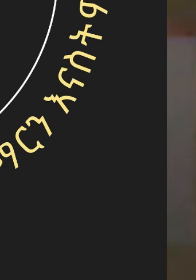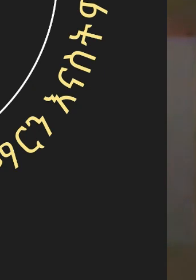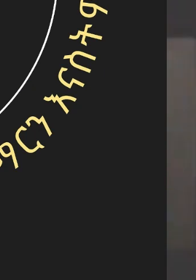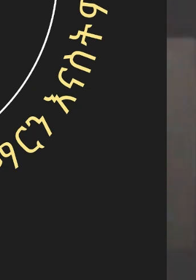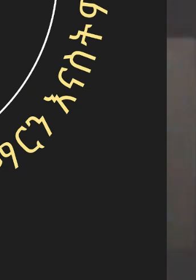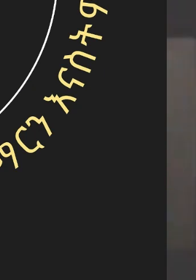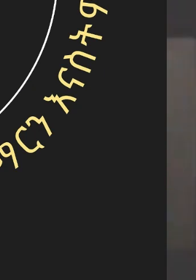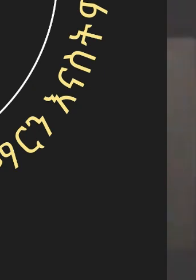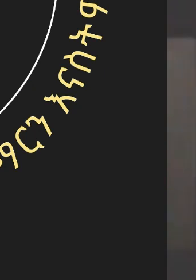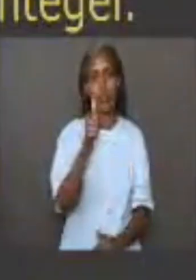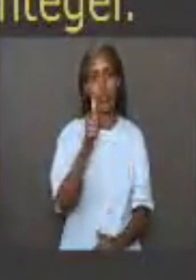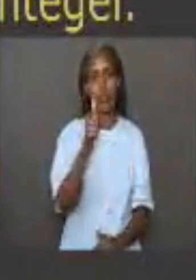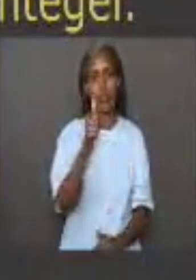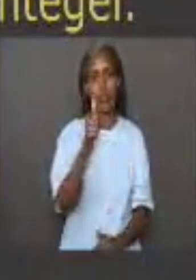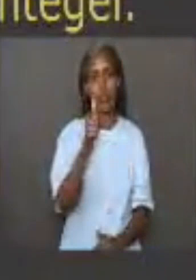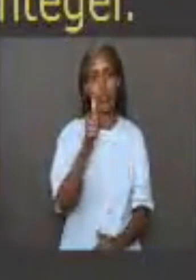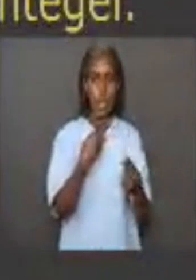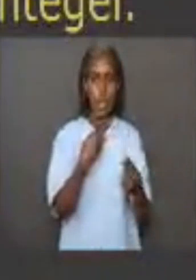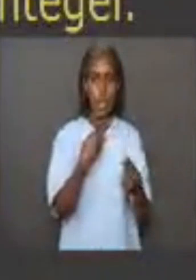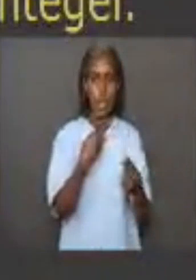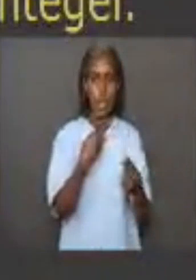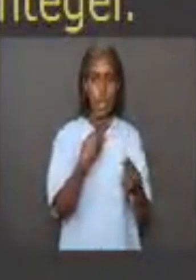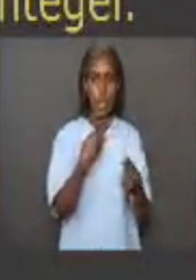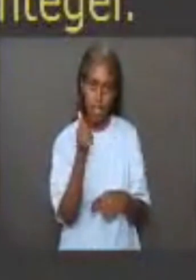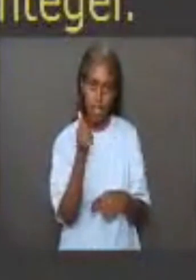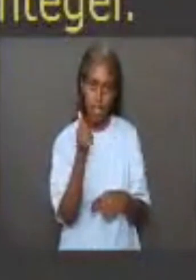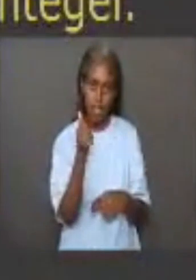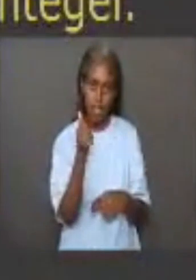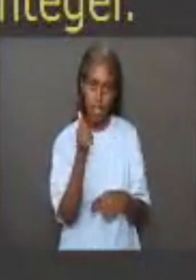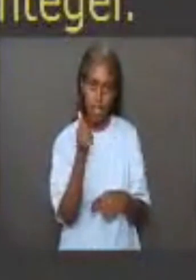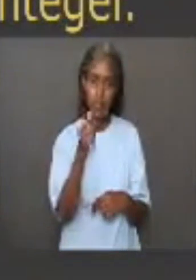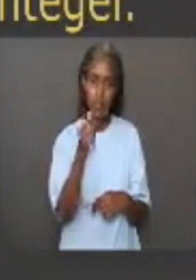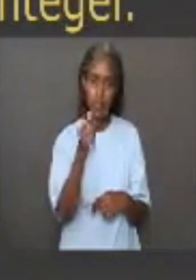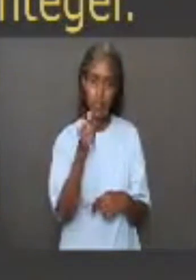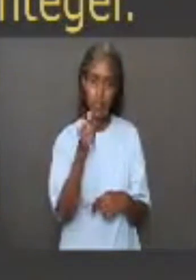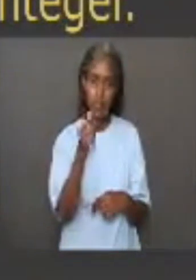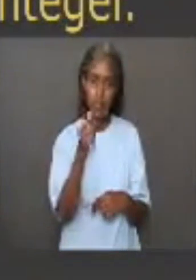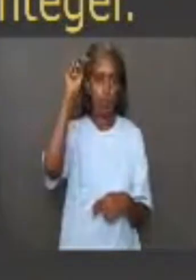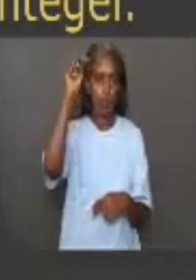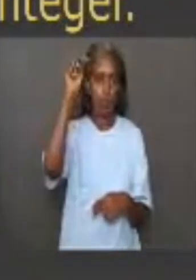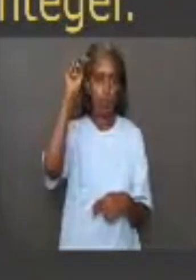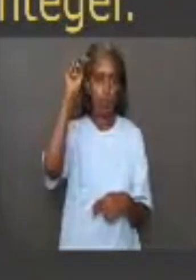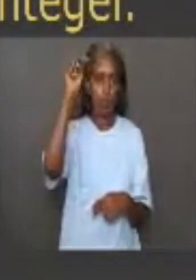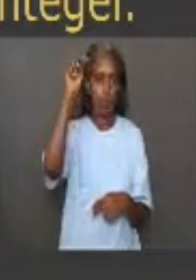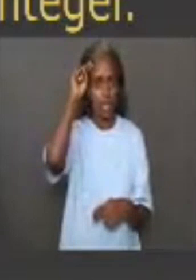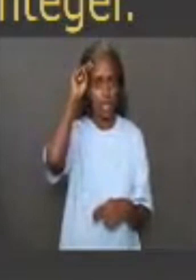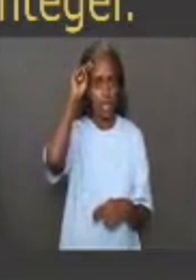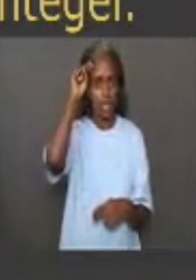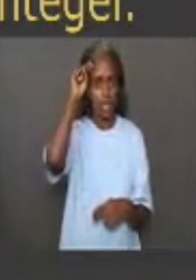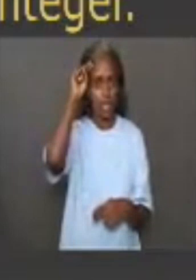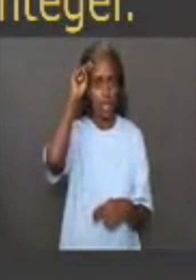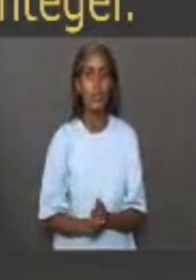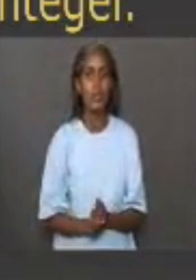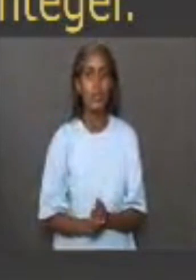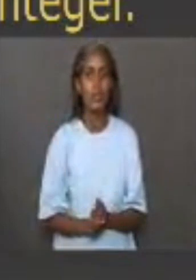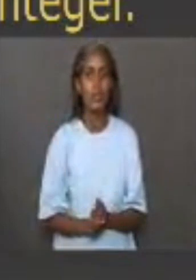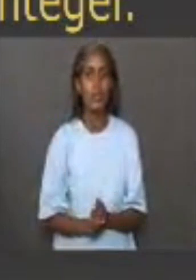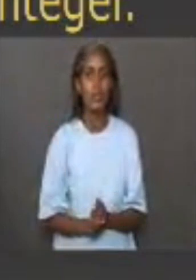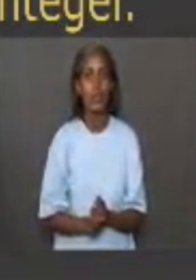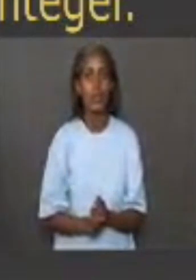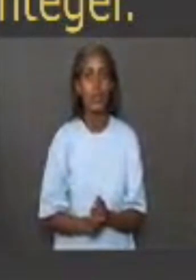A times 10 to the power of n,